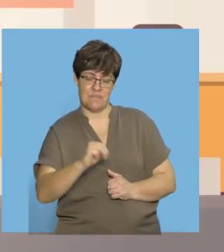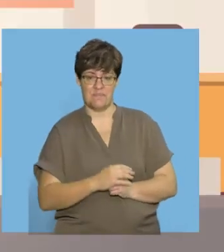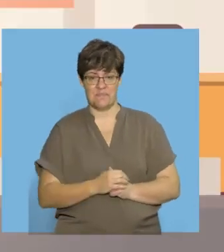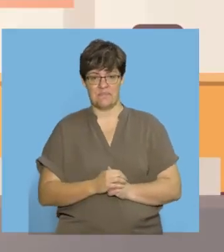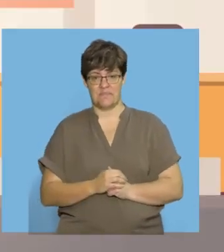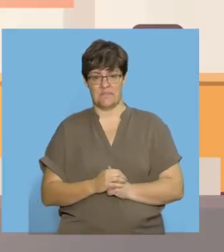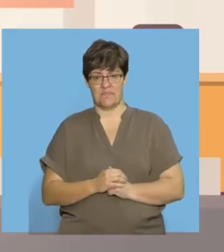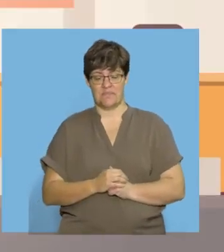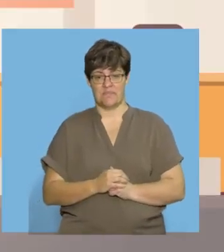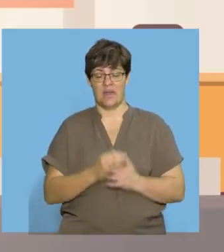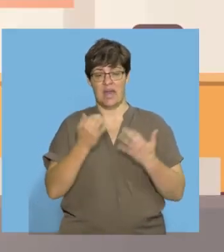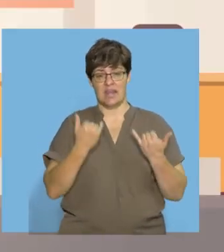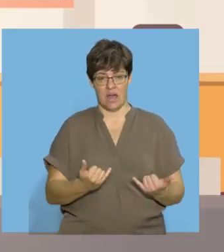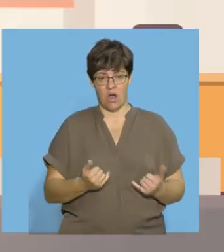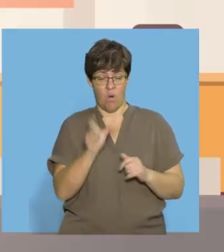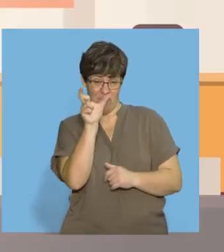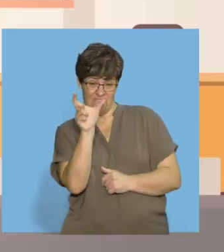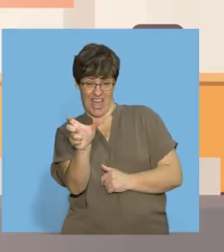Now for the long word.